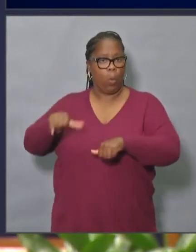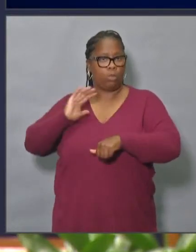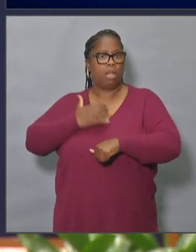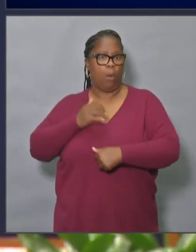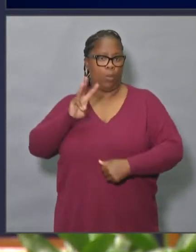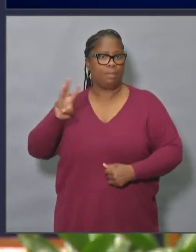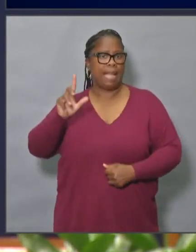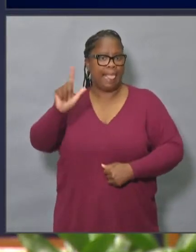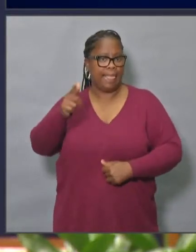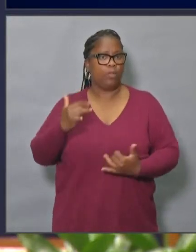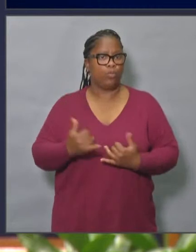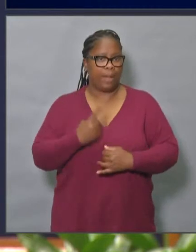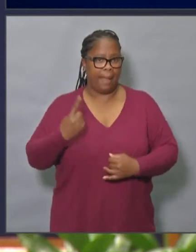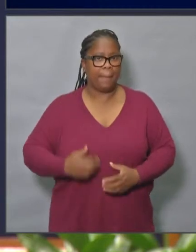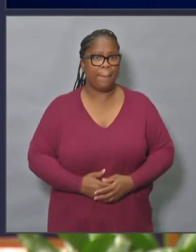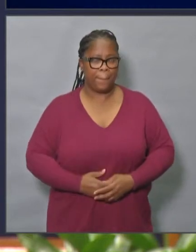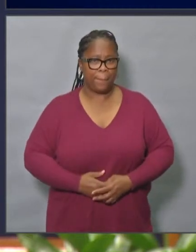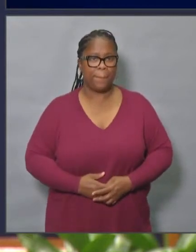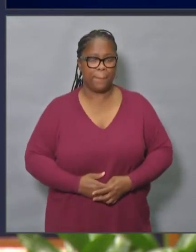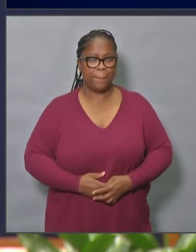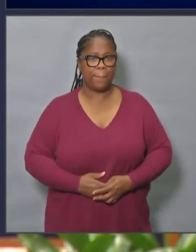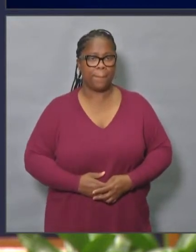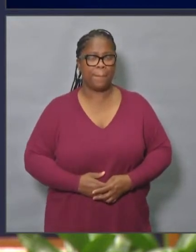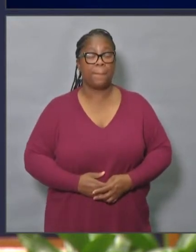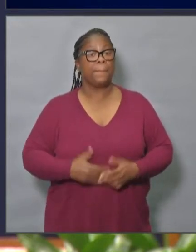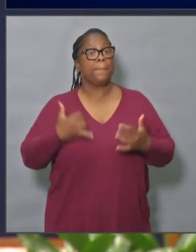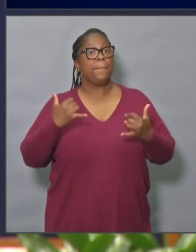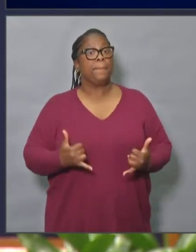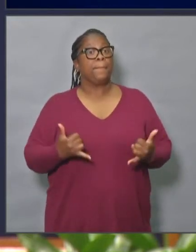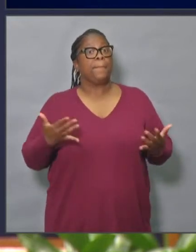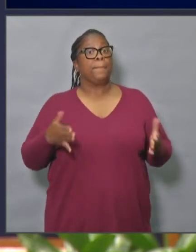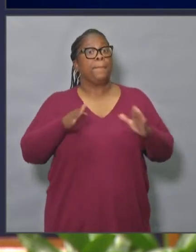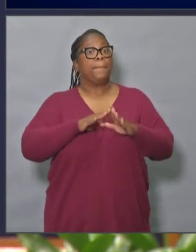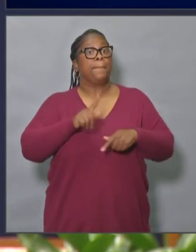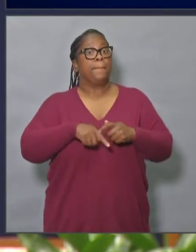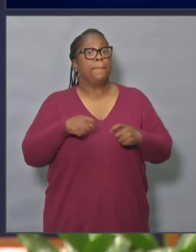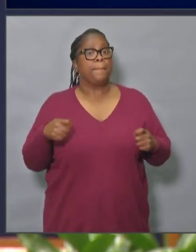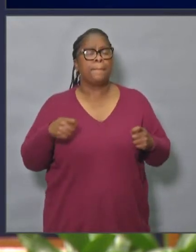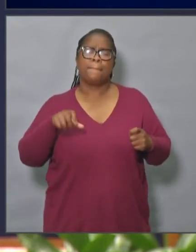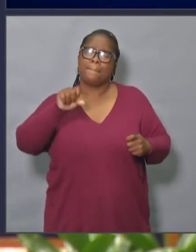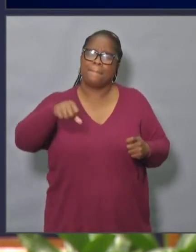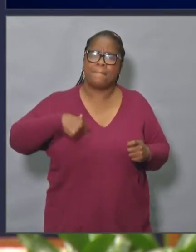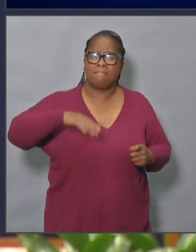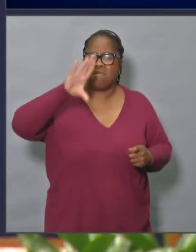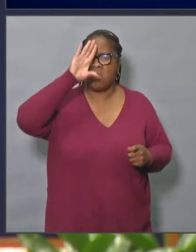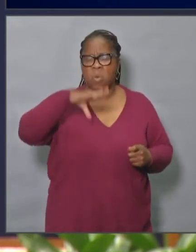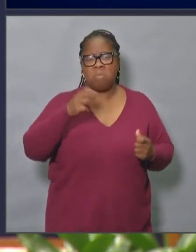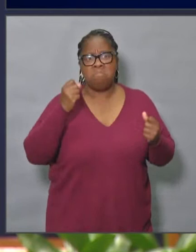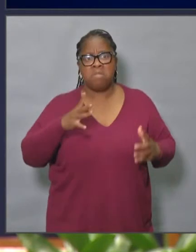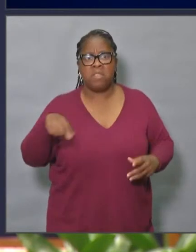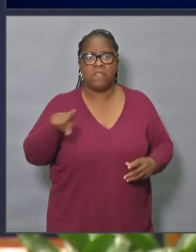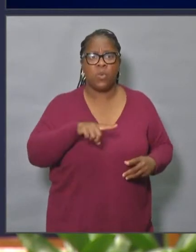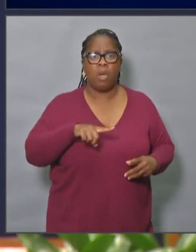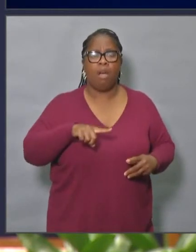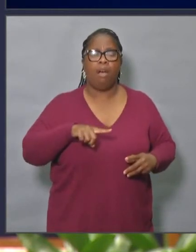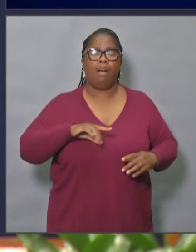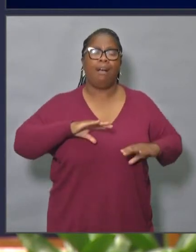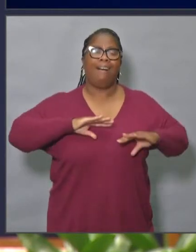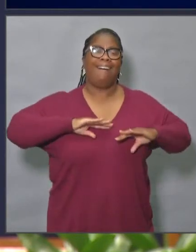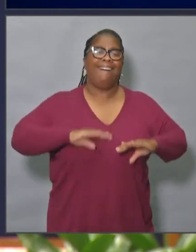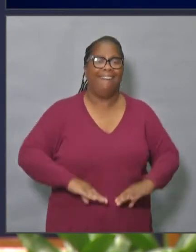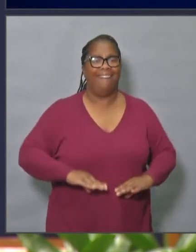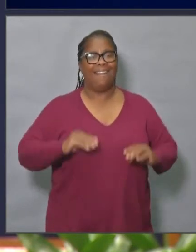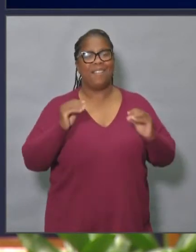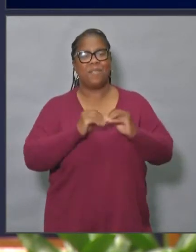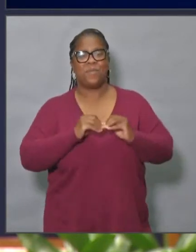later today. So in closing, while I know so many are feeling relief that more businesses and facilities